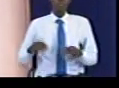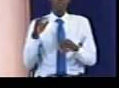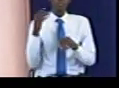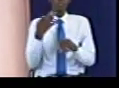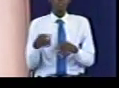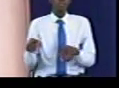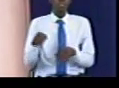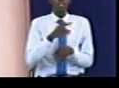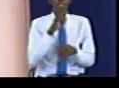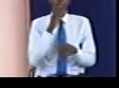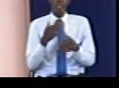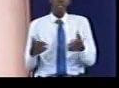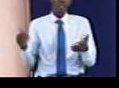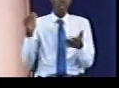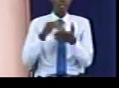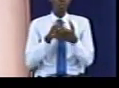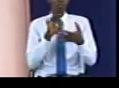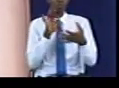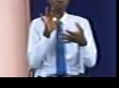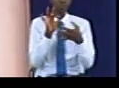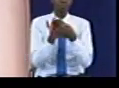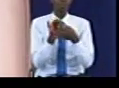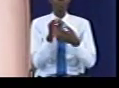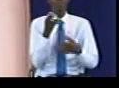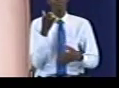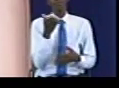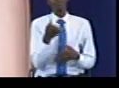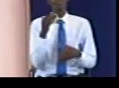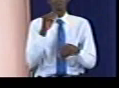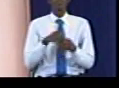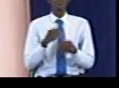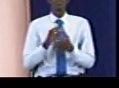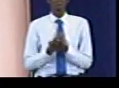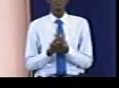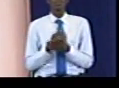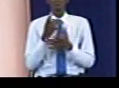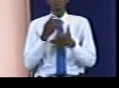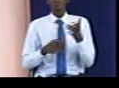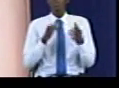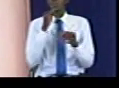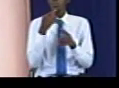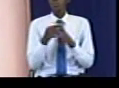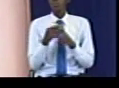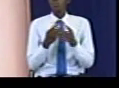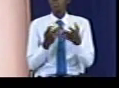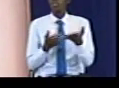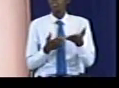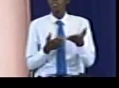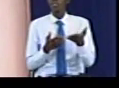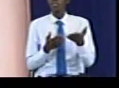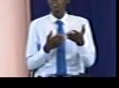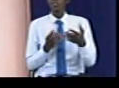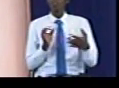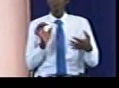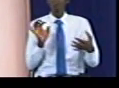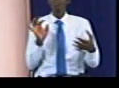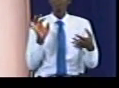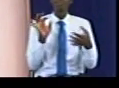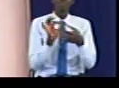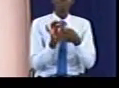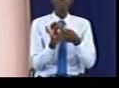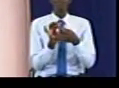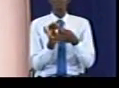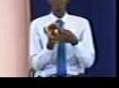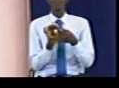again entangled therein. What's the word we give for that? I said, what's the word for that? If